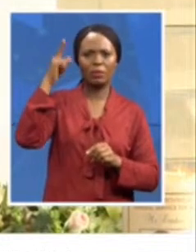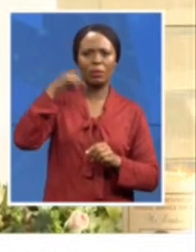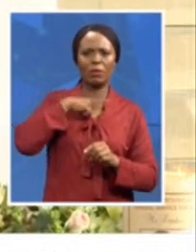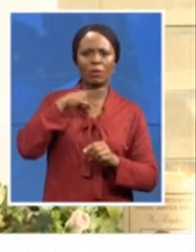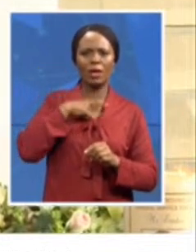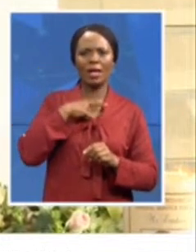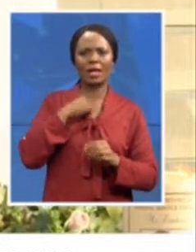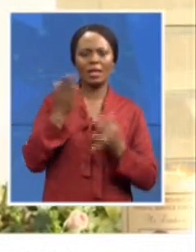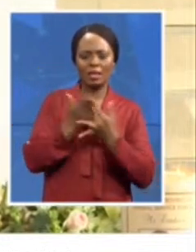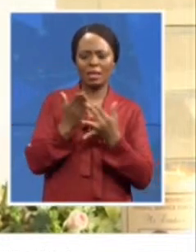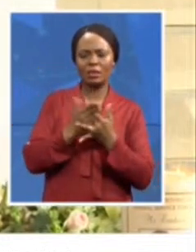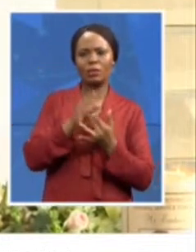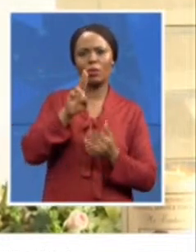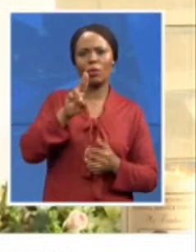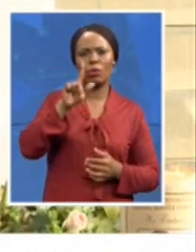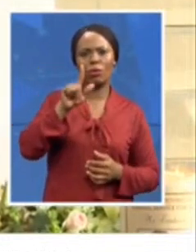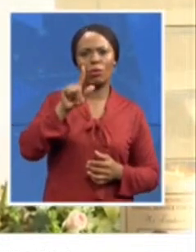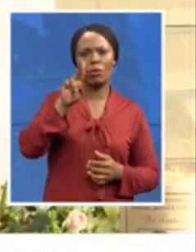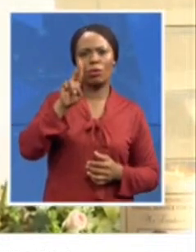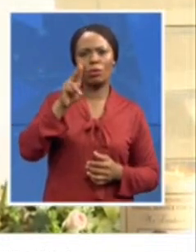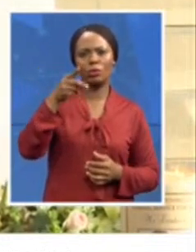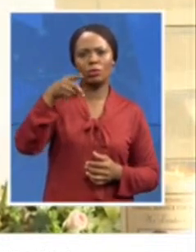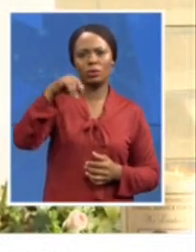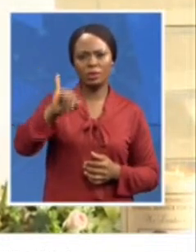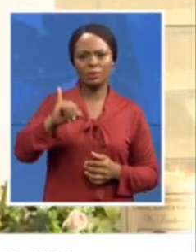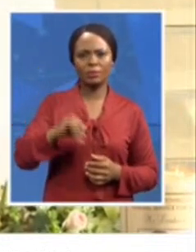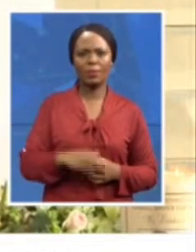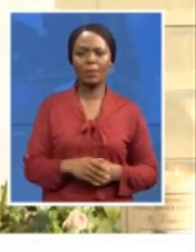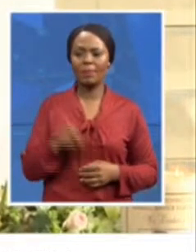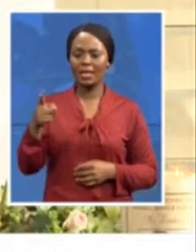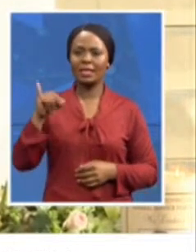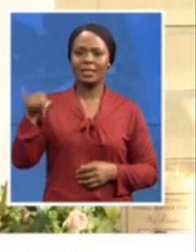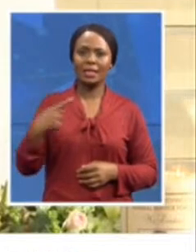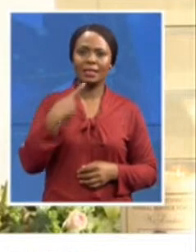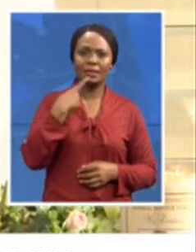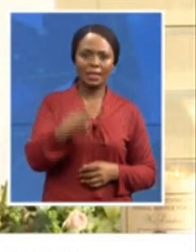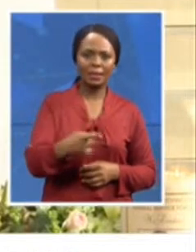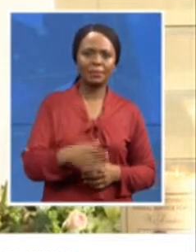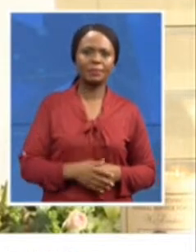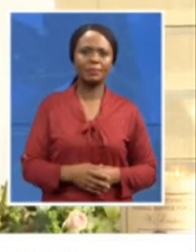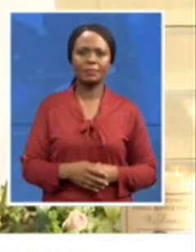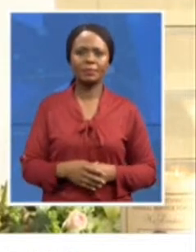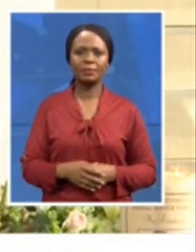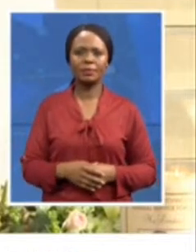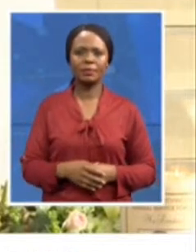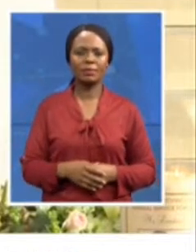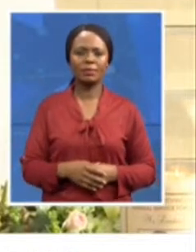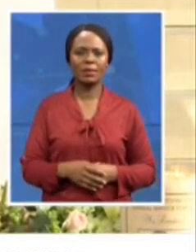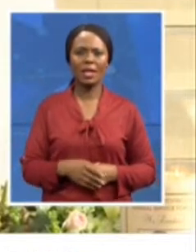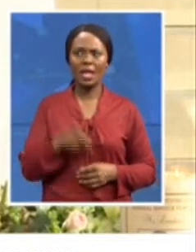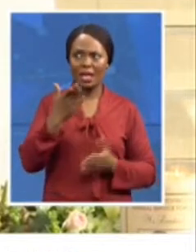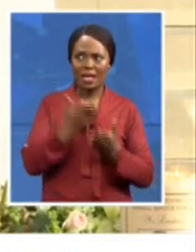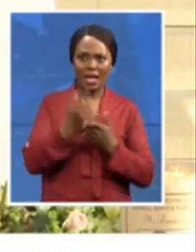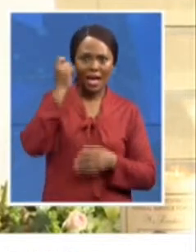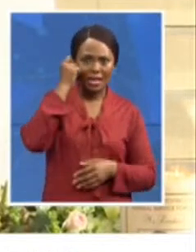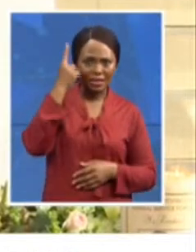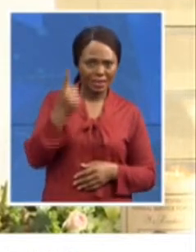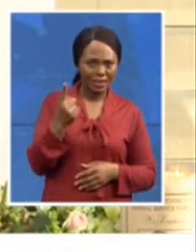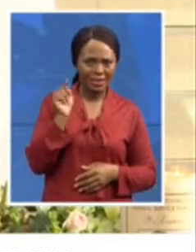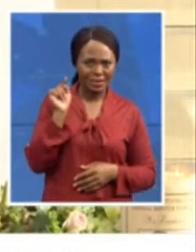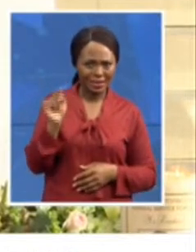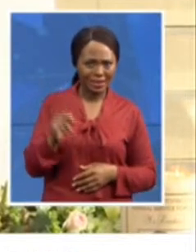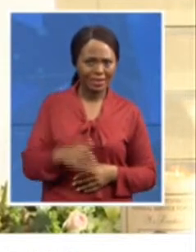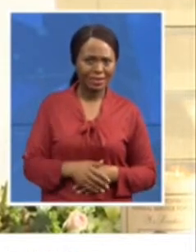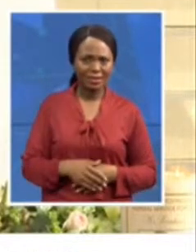Needless to say, the phrase, "if that makes sense," has ceased to feature in my vocabulary, if that